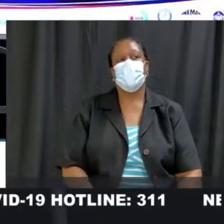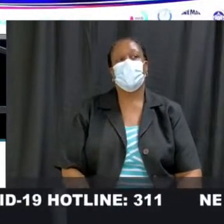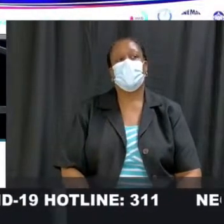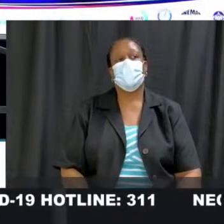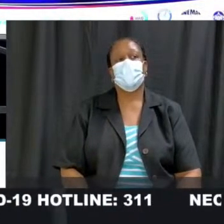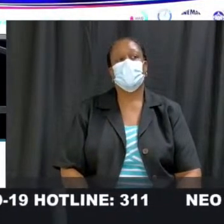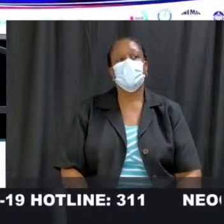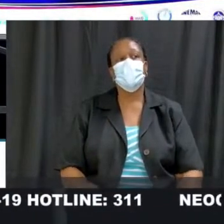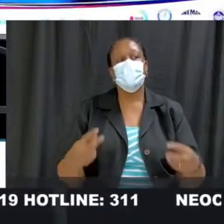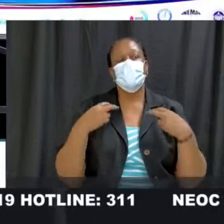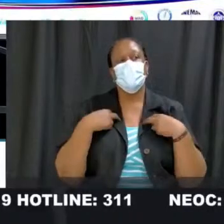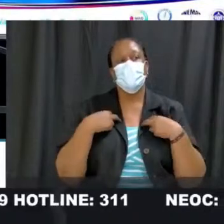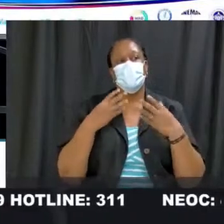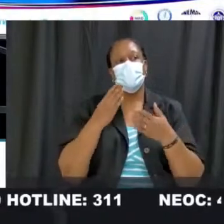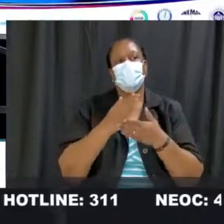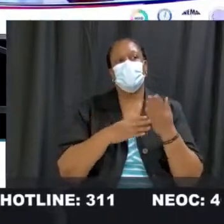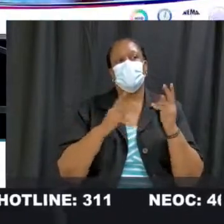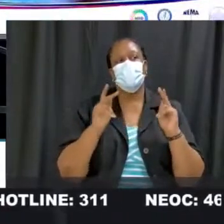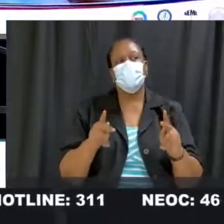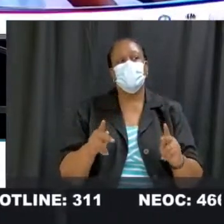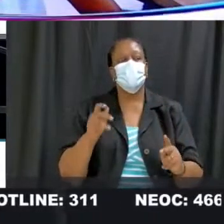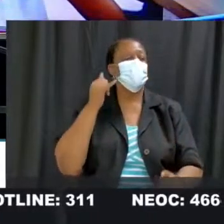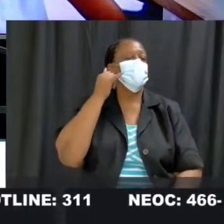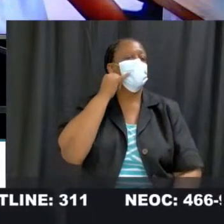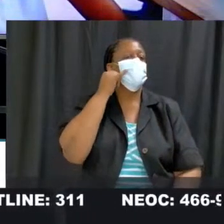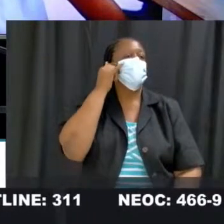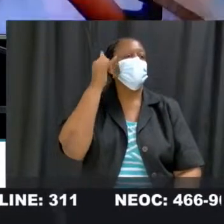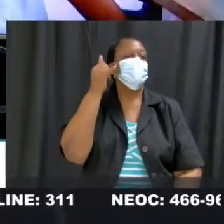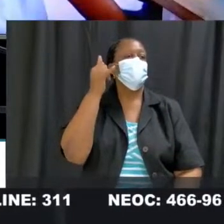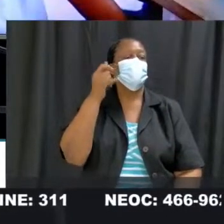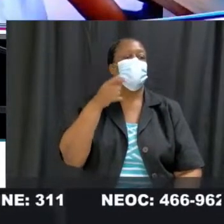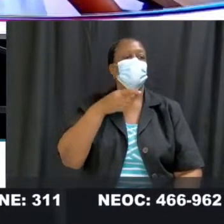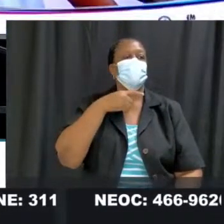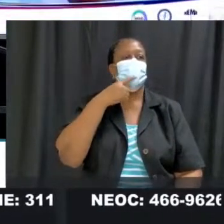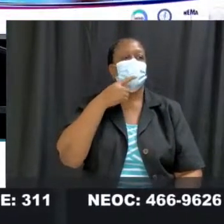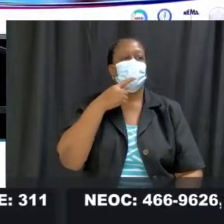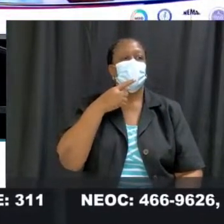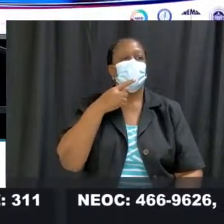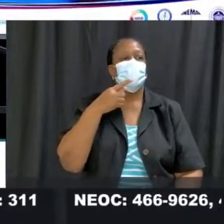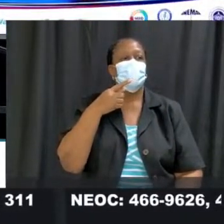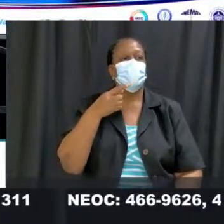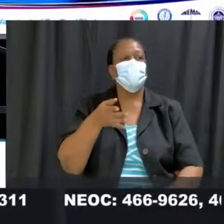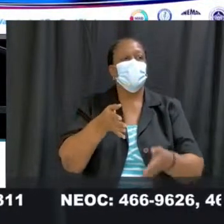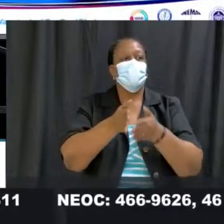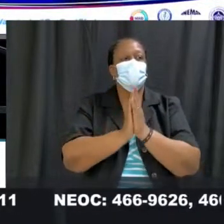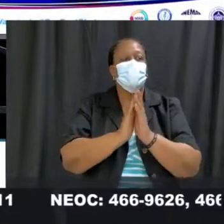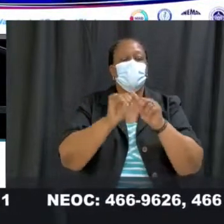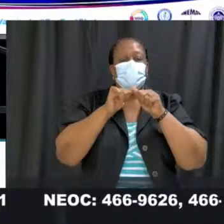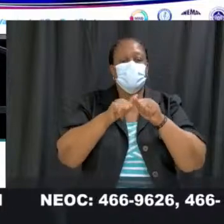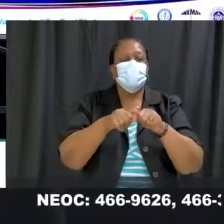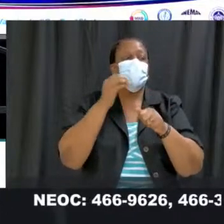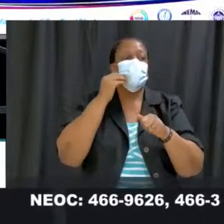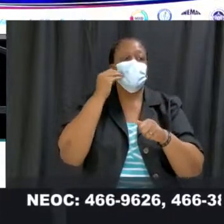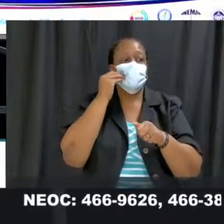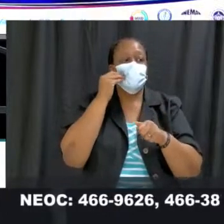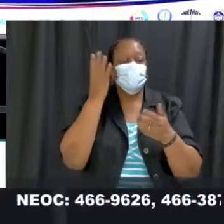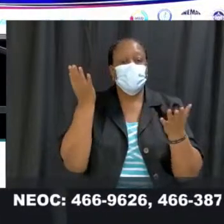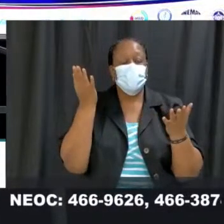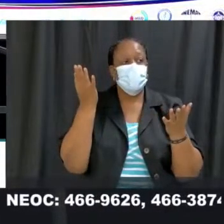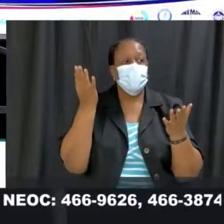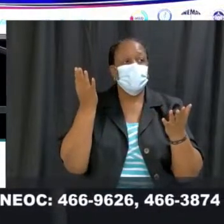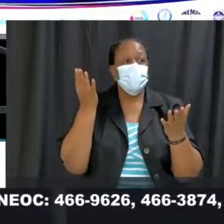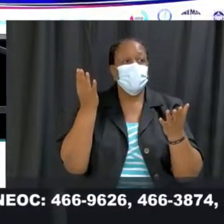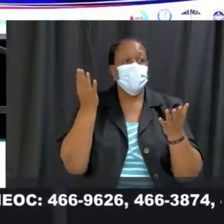we are having persons who are calling to say that they have been asked to stay at home, but we are